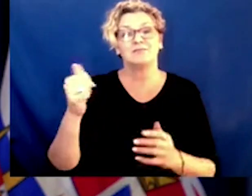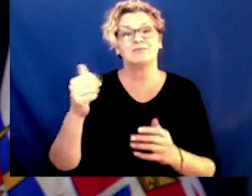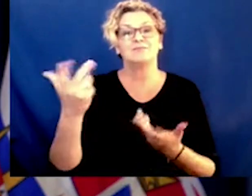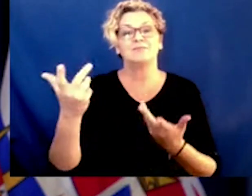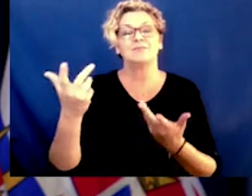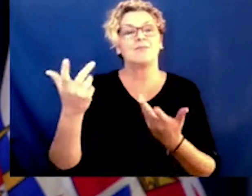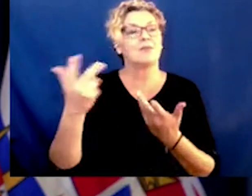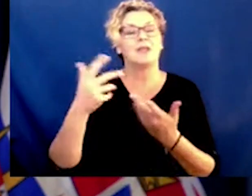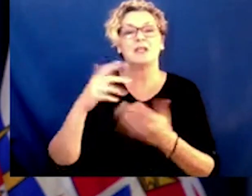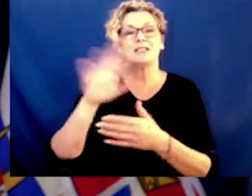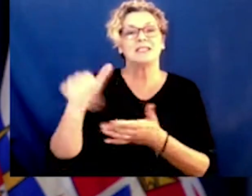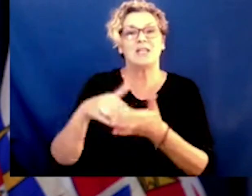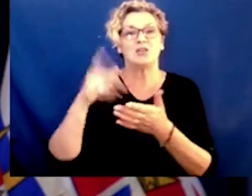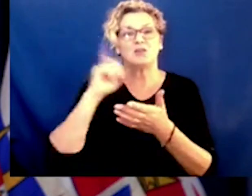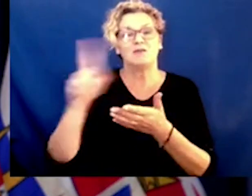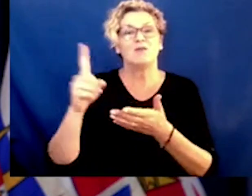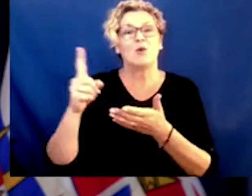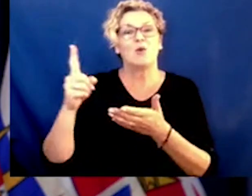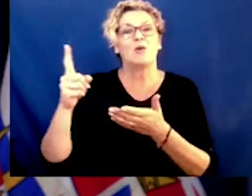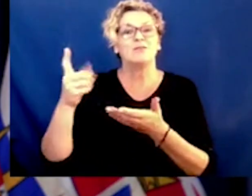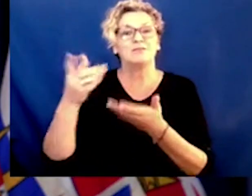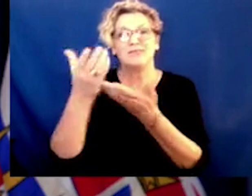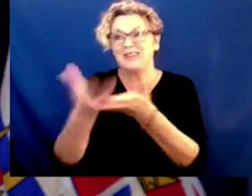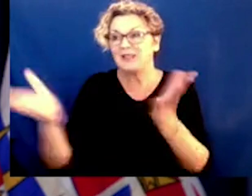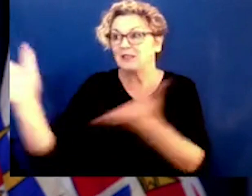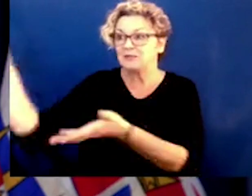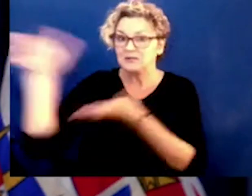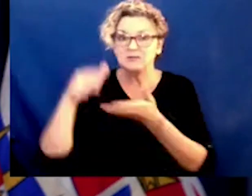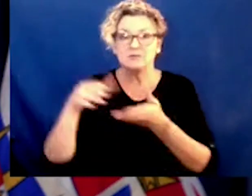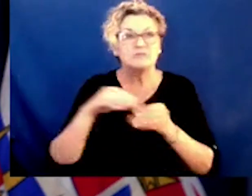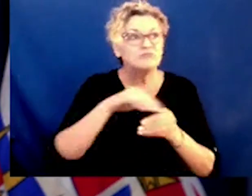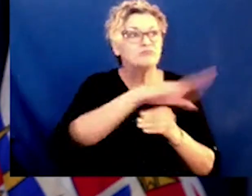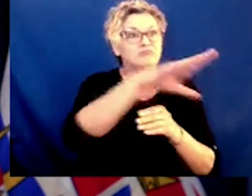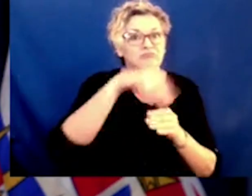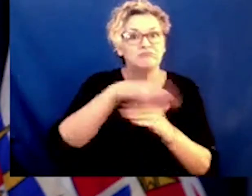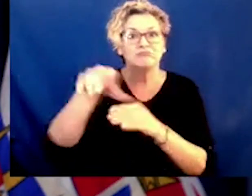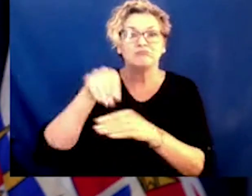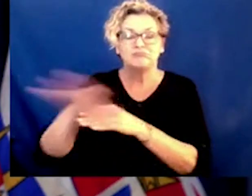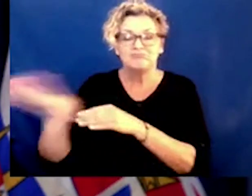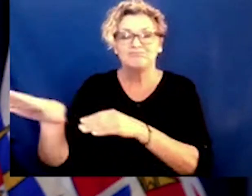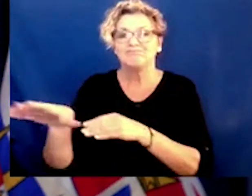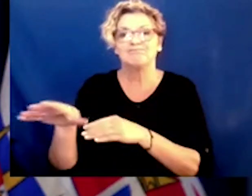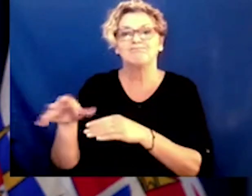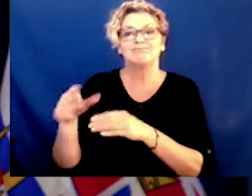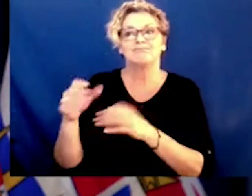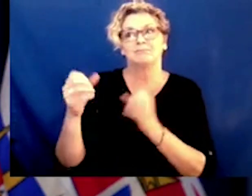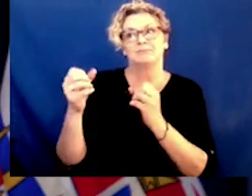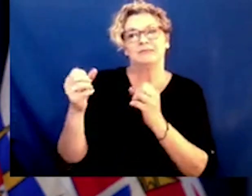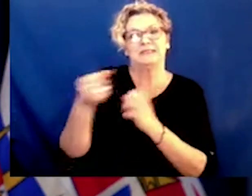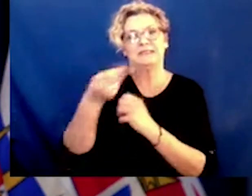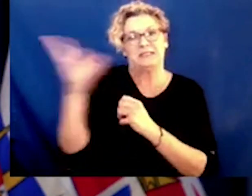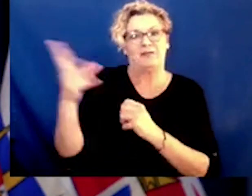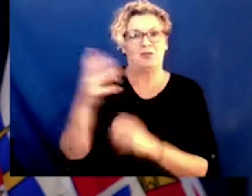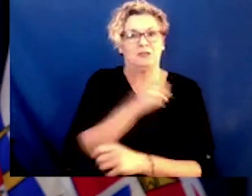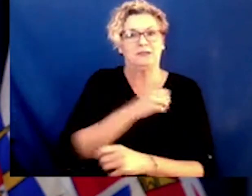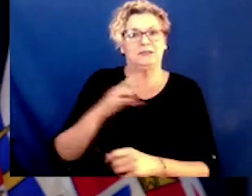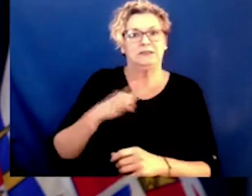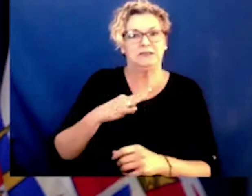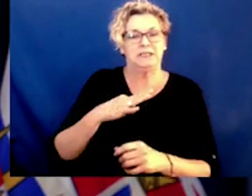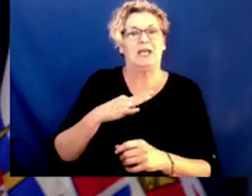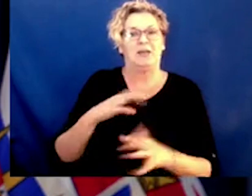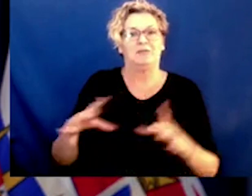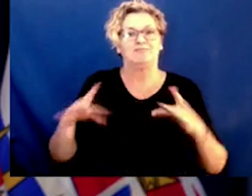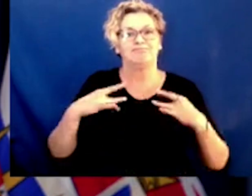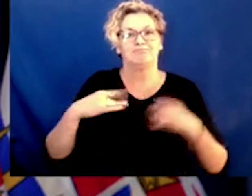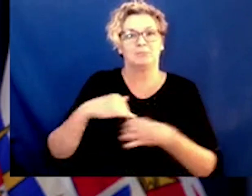Valhalla Distribution Centre, where a number of people have been identified, and case finding and outbreak management protocols have